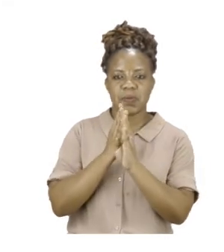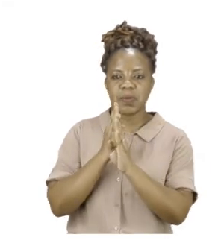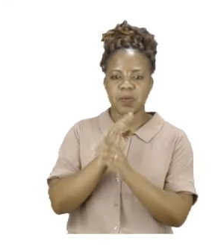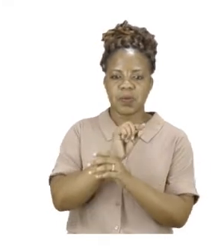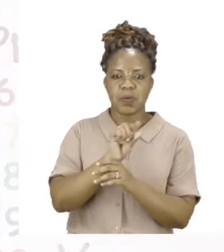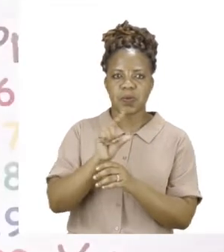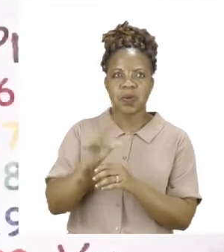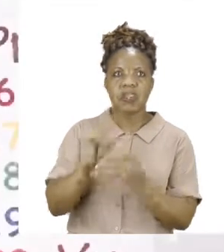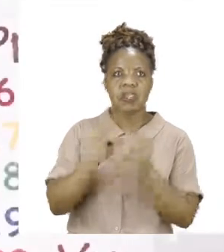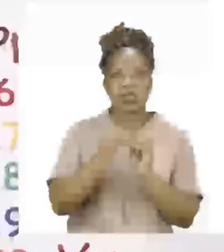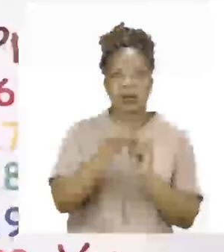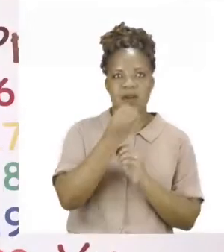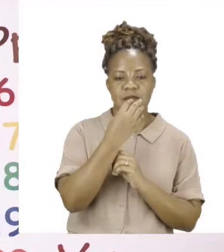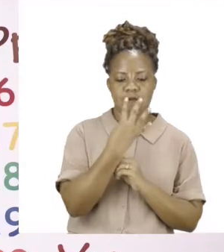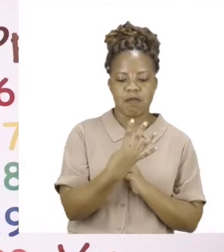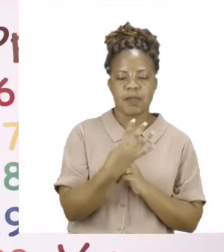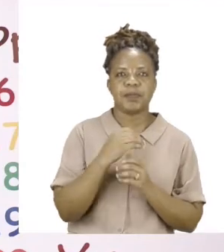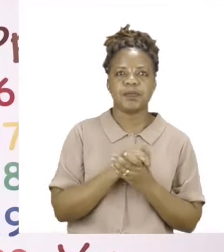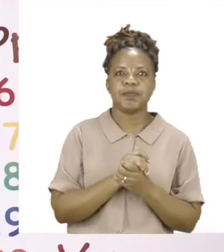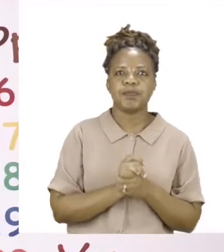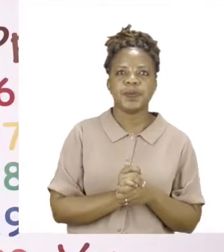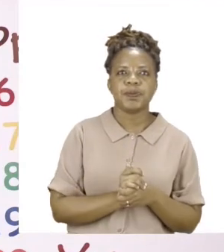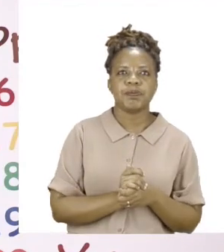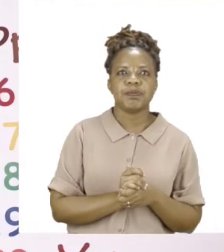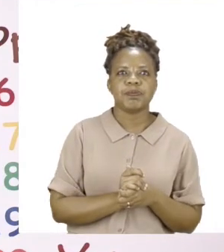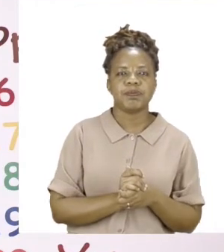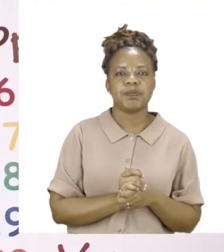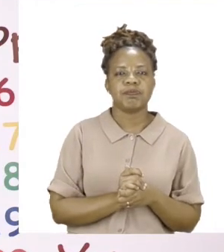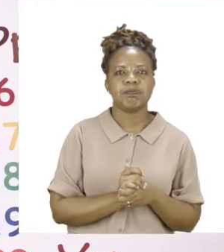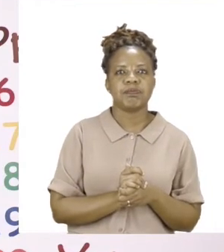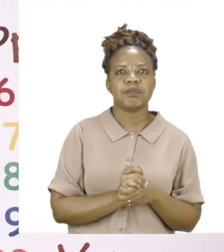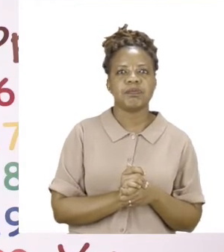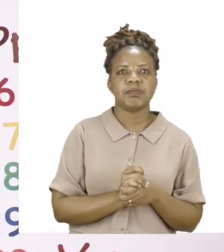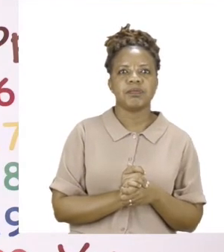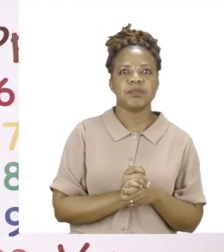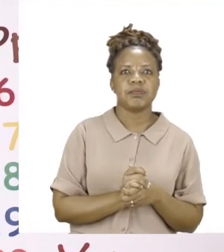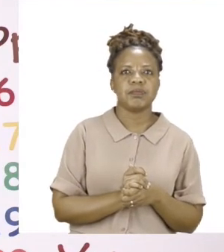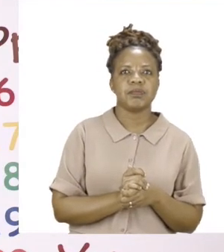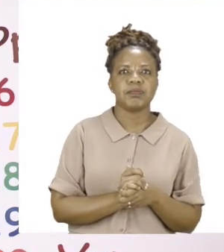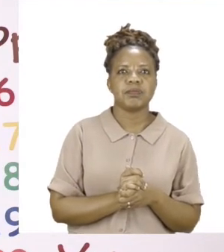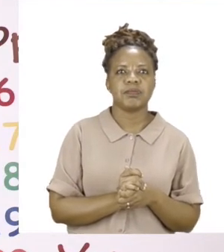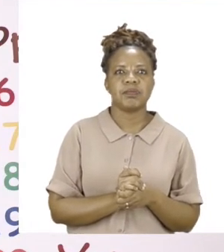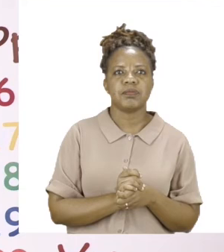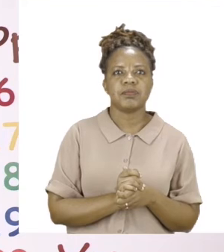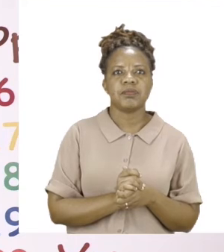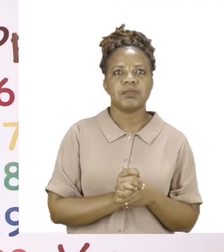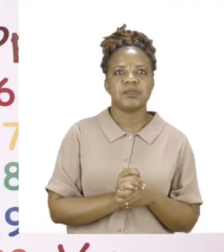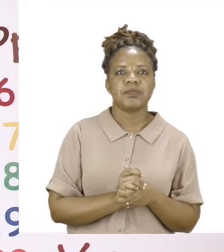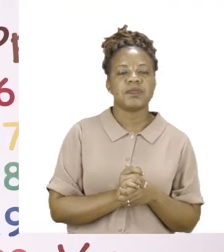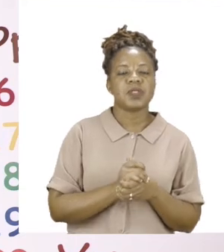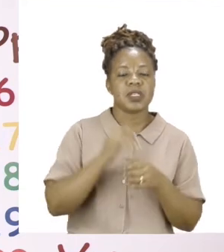board. Now, what you have to remember when you're organizing is that the order is